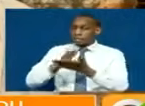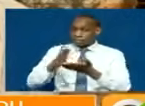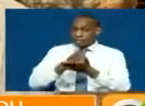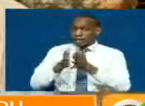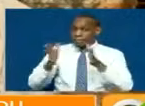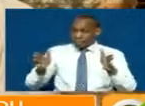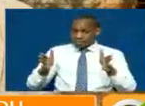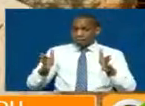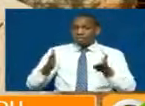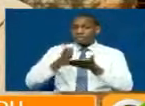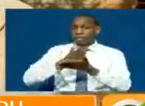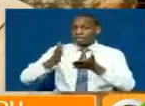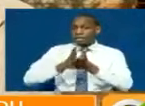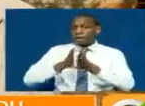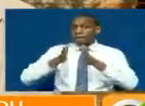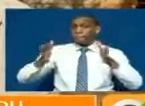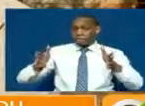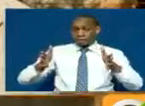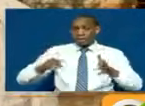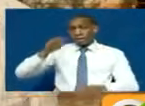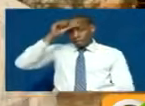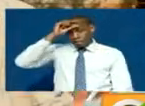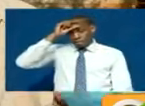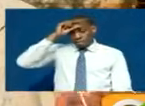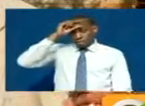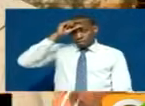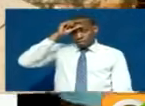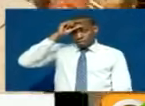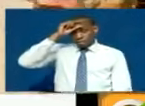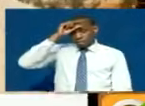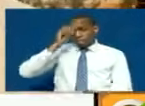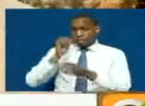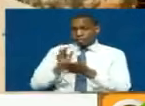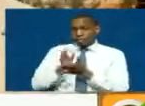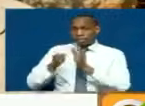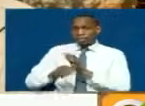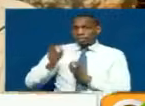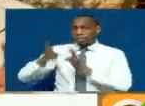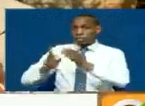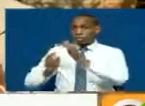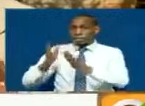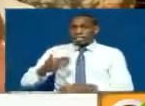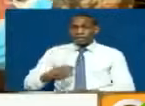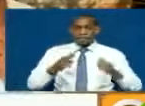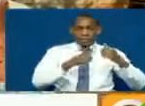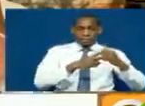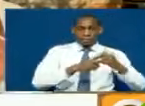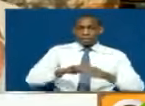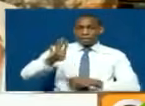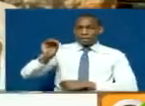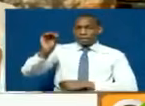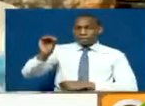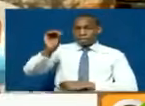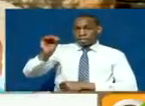not a favorable, a proportional share of government. If we have got 22 ministers,